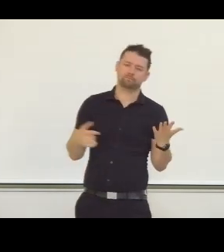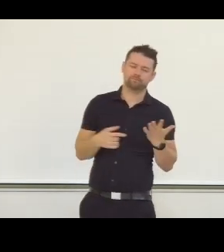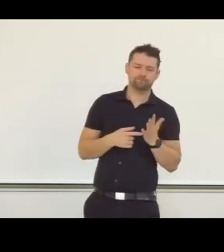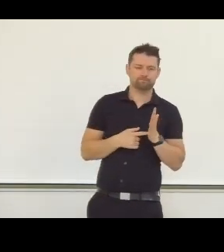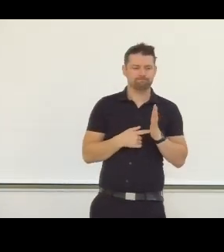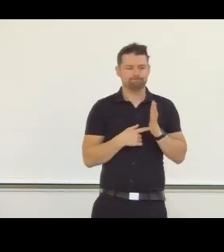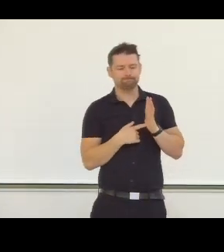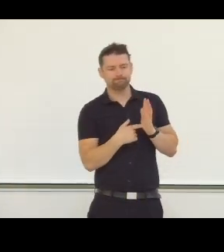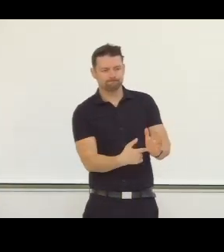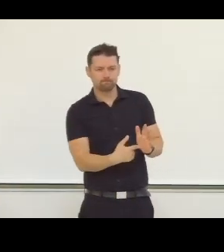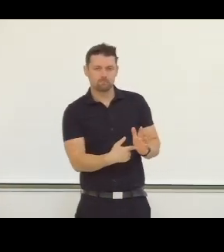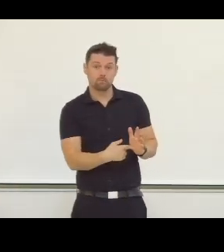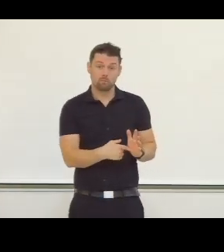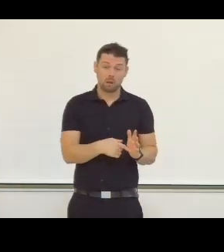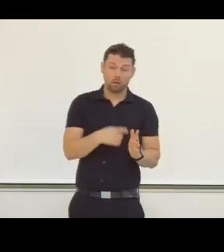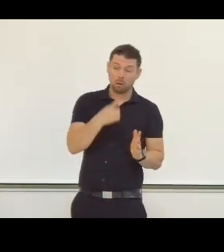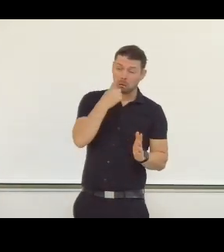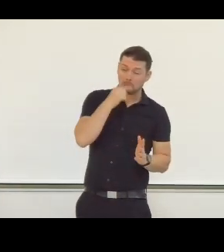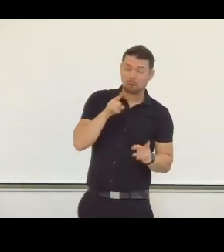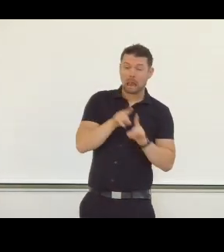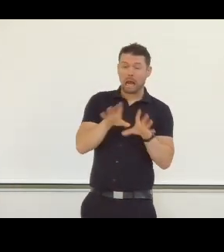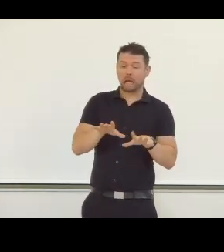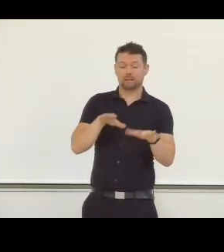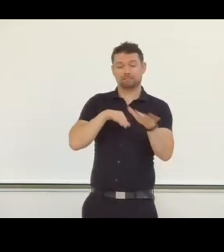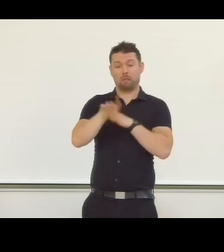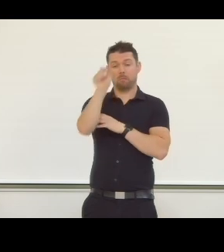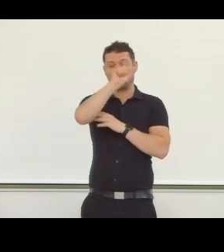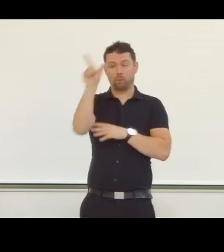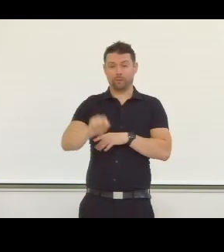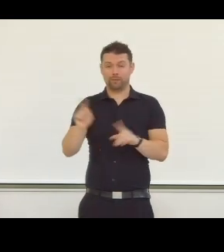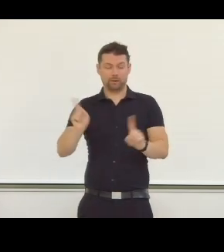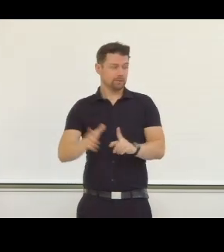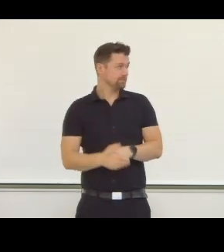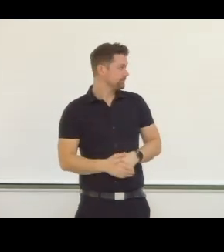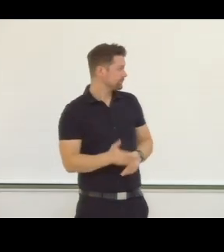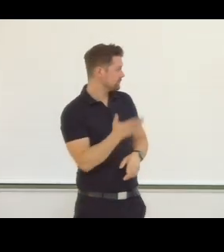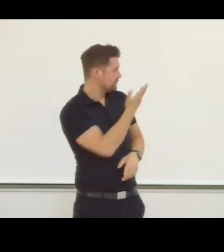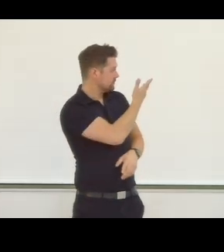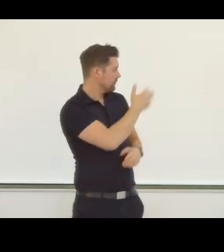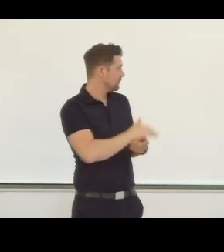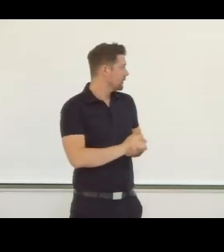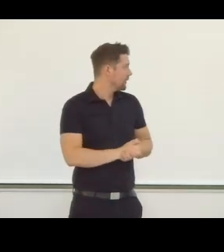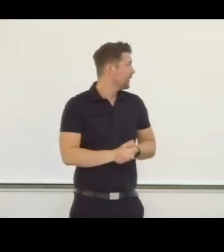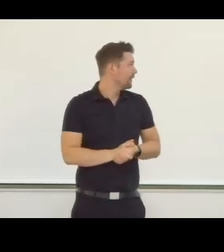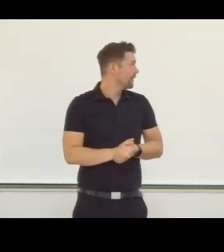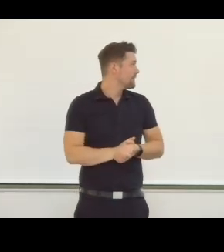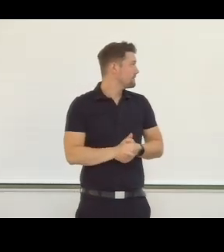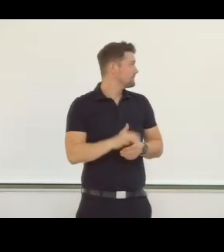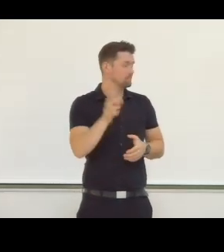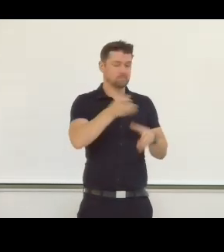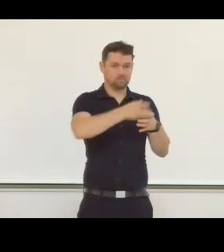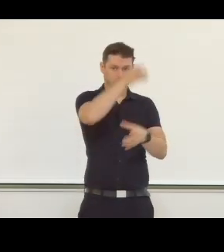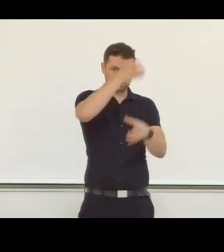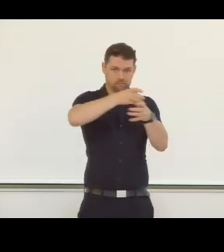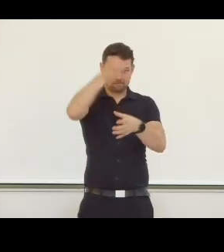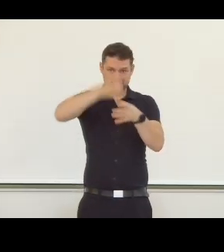on what the habitat could look like on the moon. So you see the several modules that are connected with each other. You see